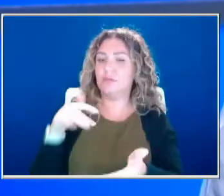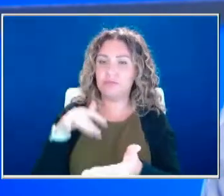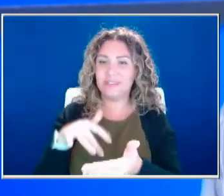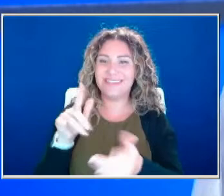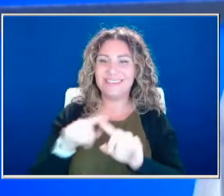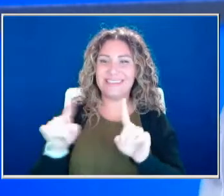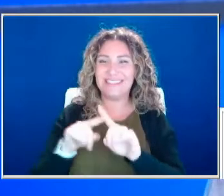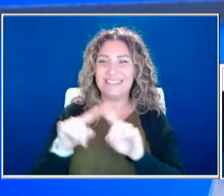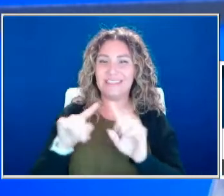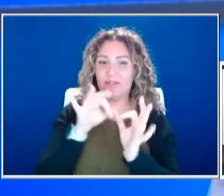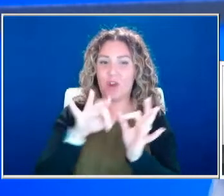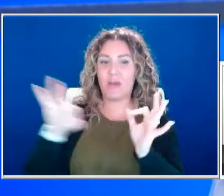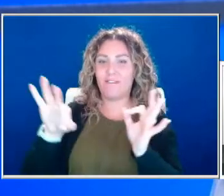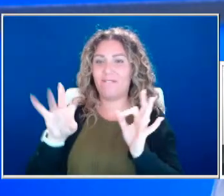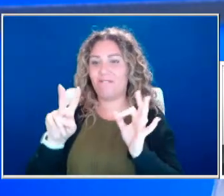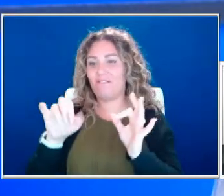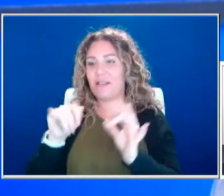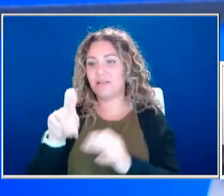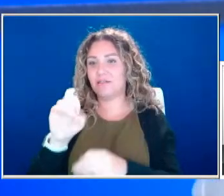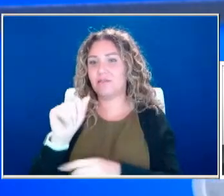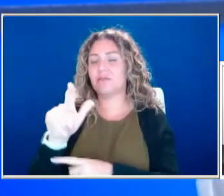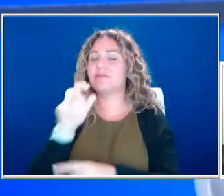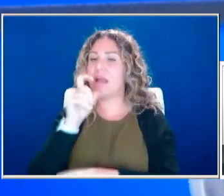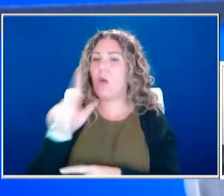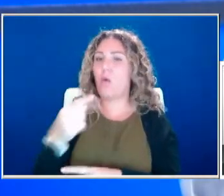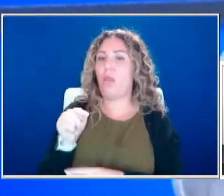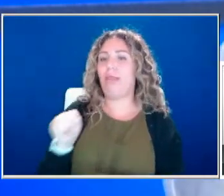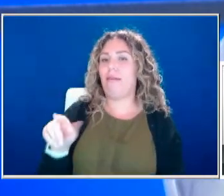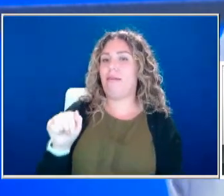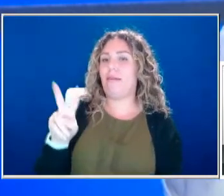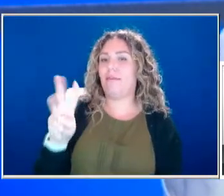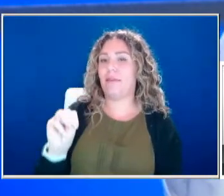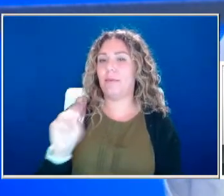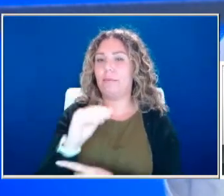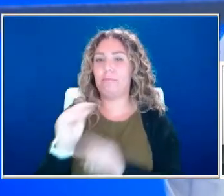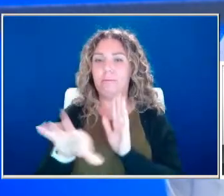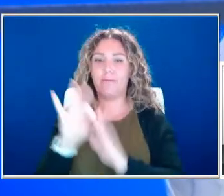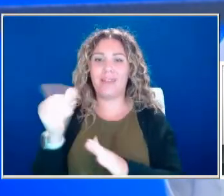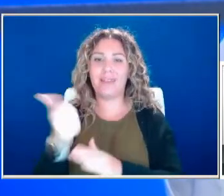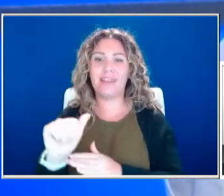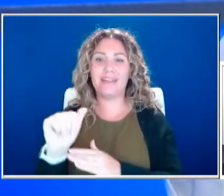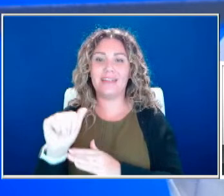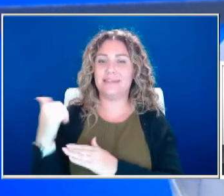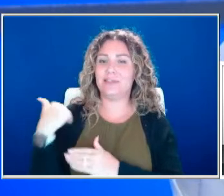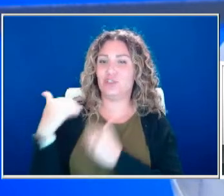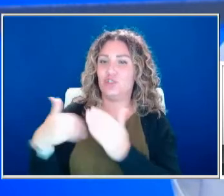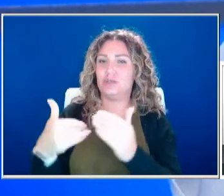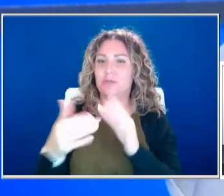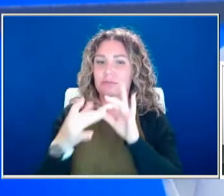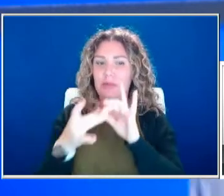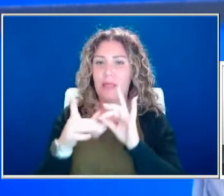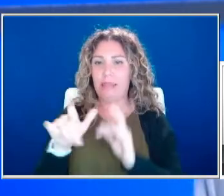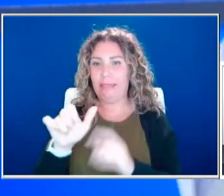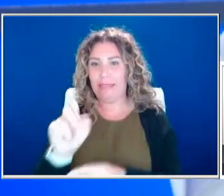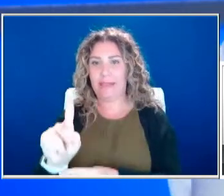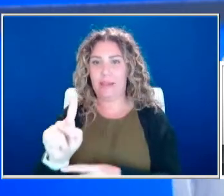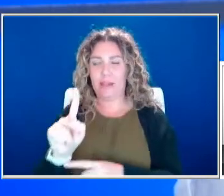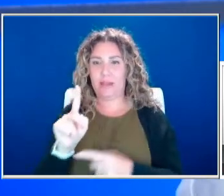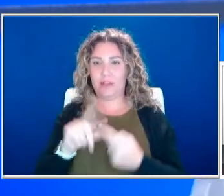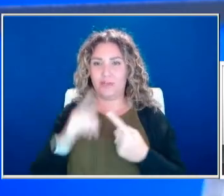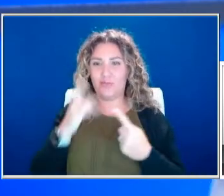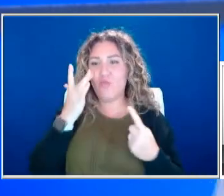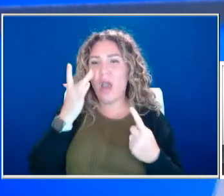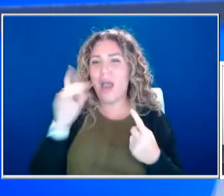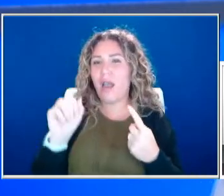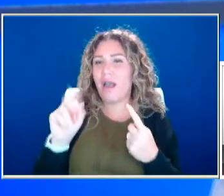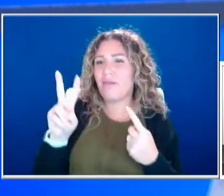just AVMs, but other ones as well, and trying to find any genetic links to why AVMs